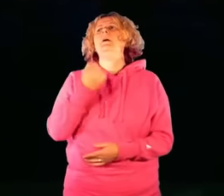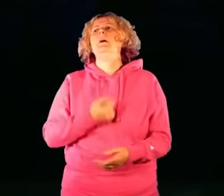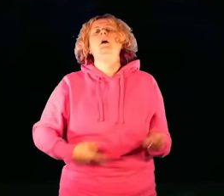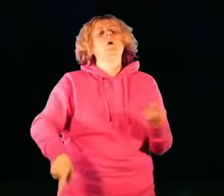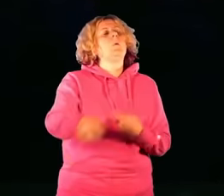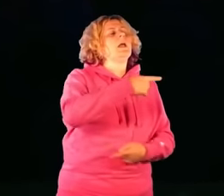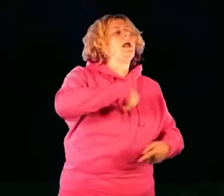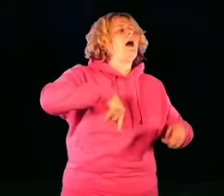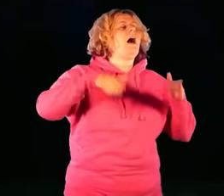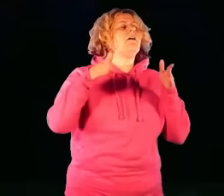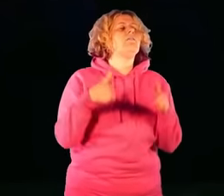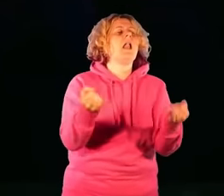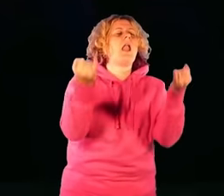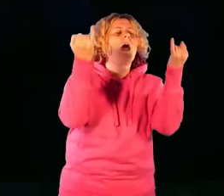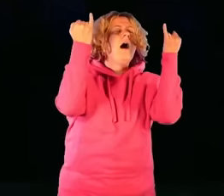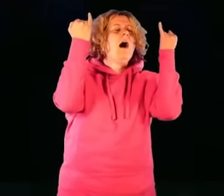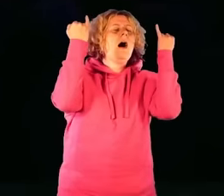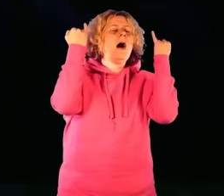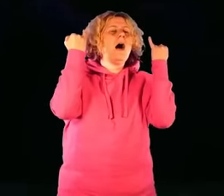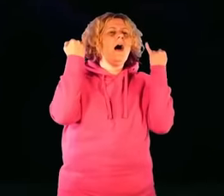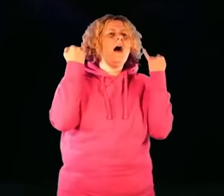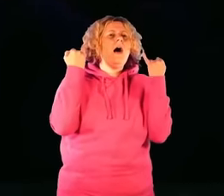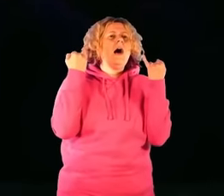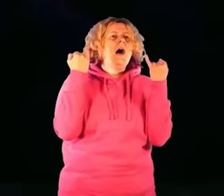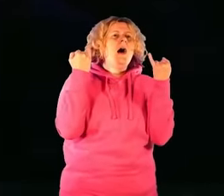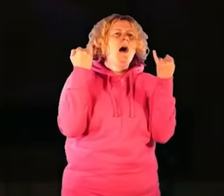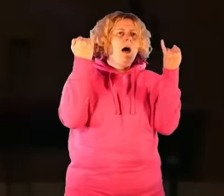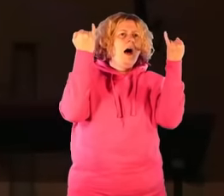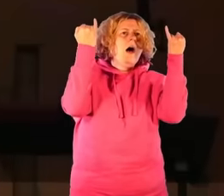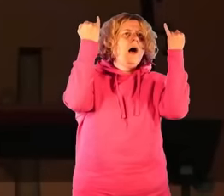Lamb, we have a